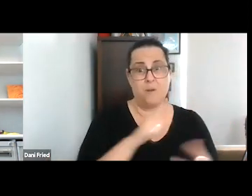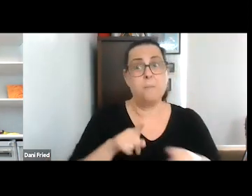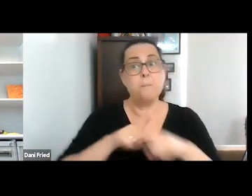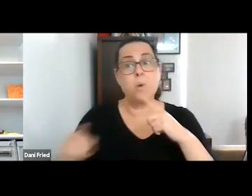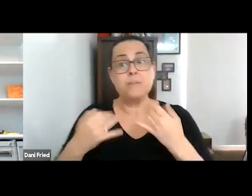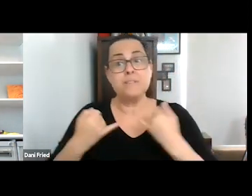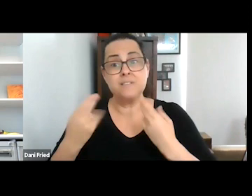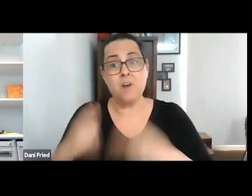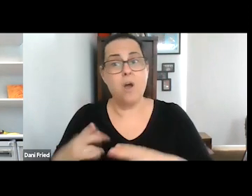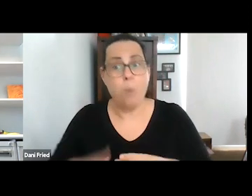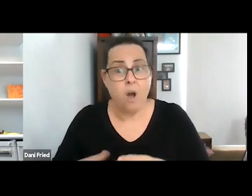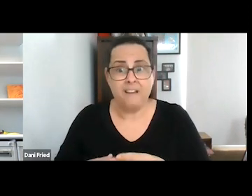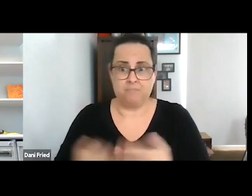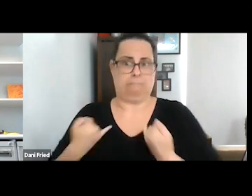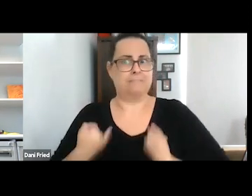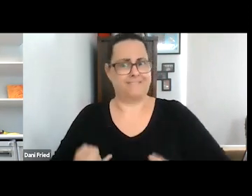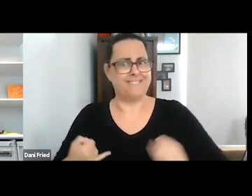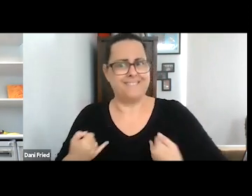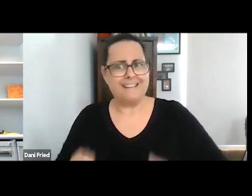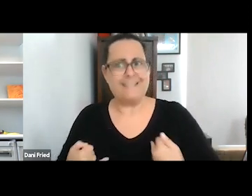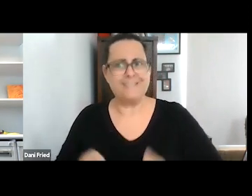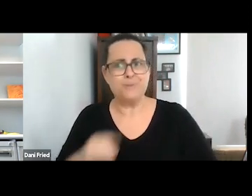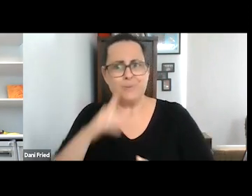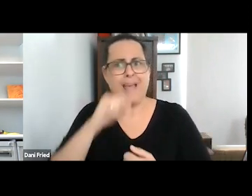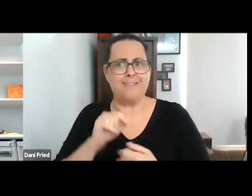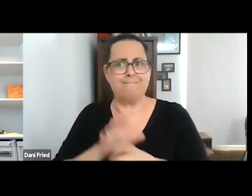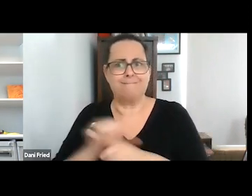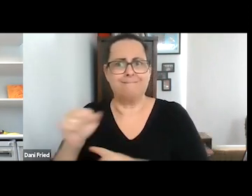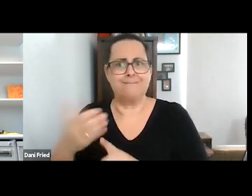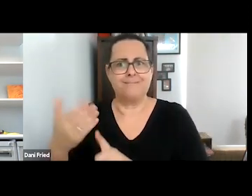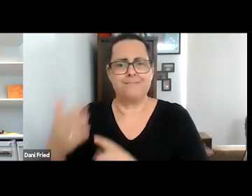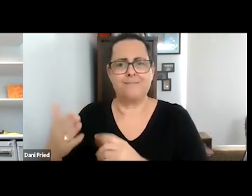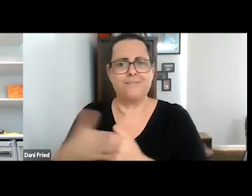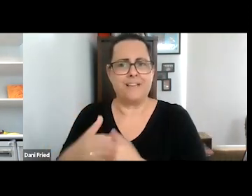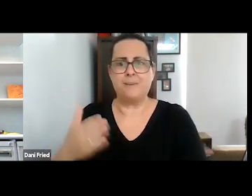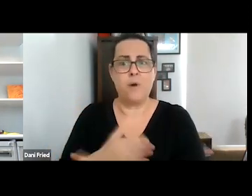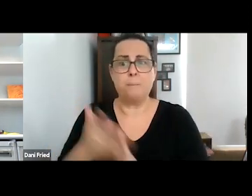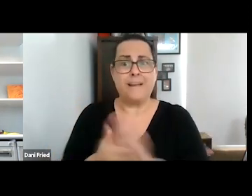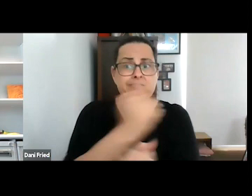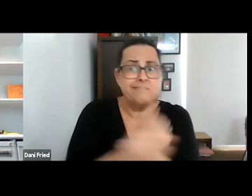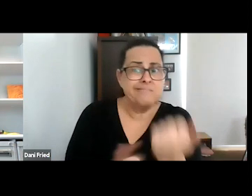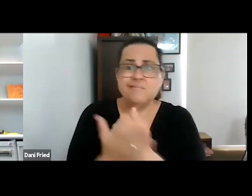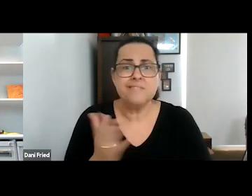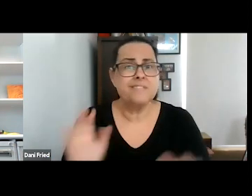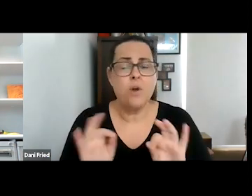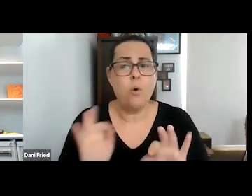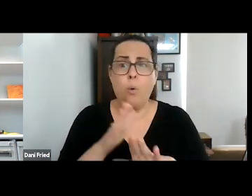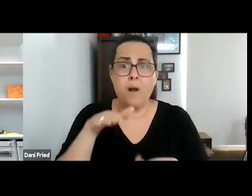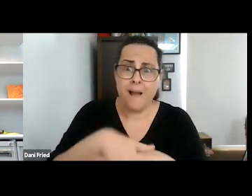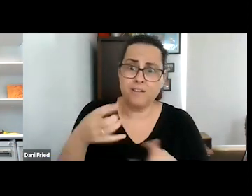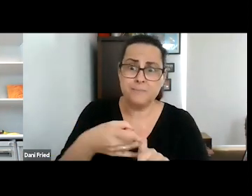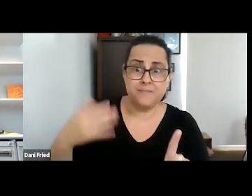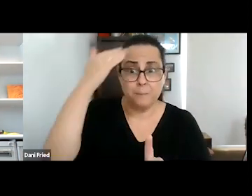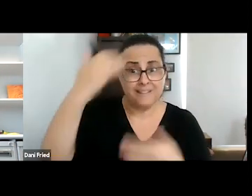are due to preventable diseases. It's not primarily suicide or specifically related to the mental illness,